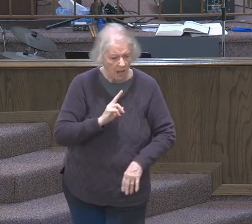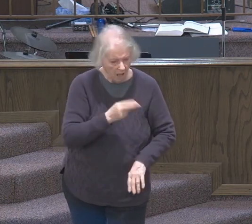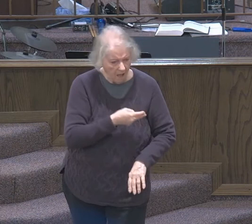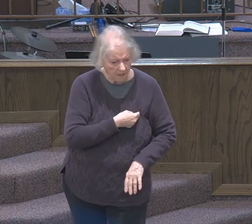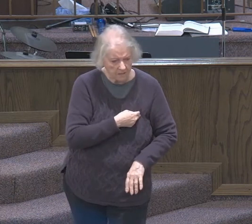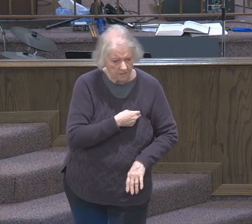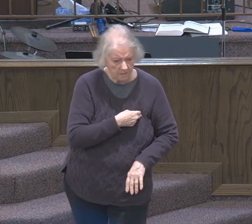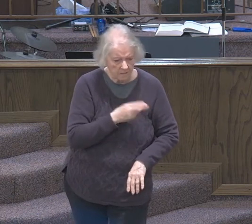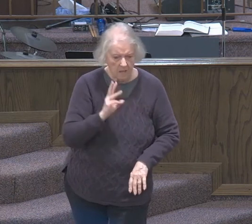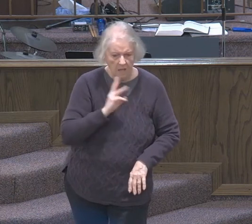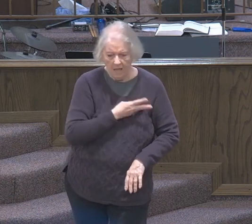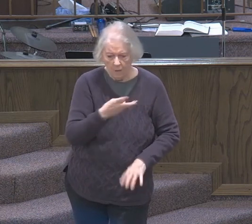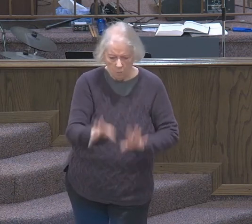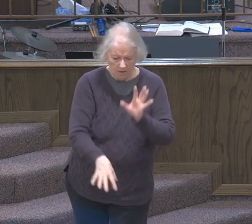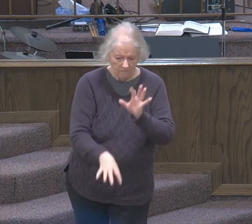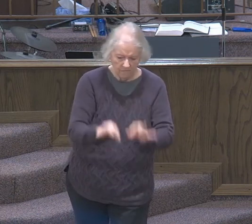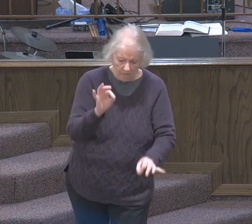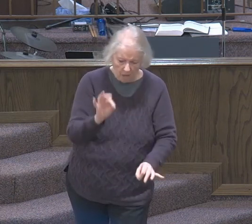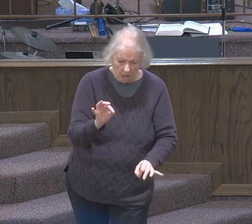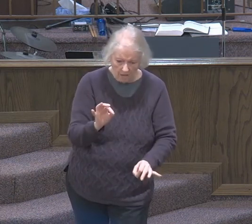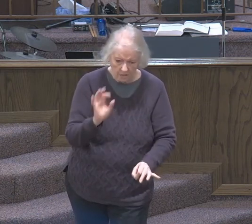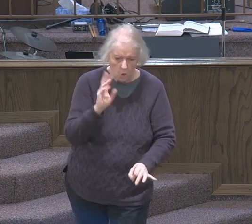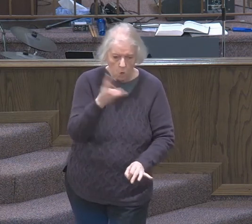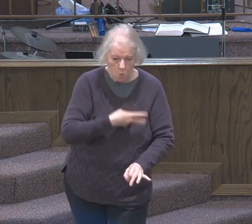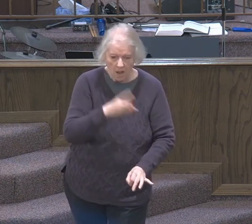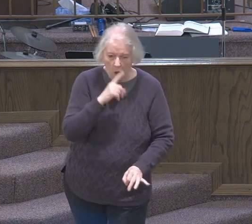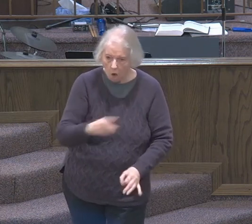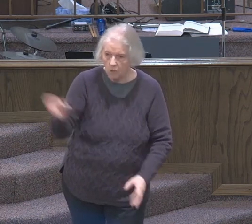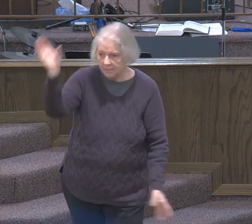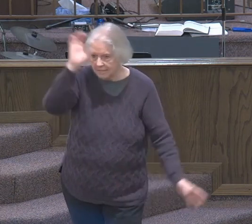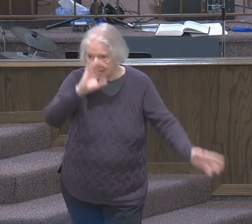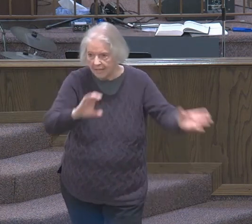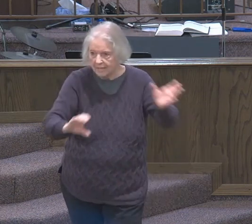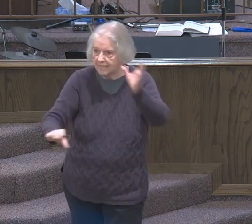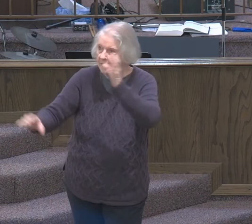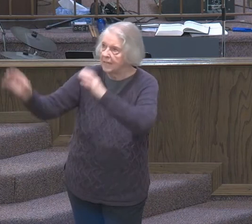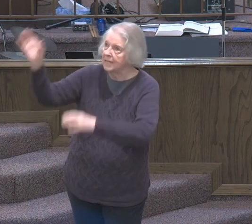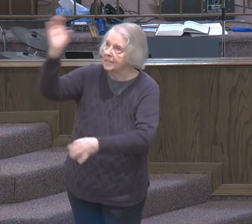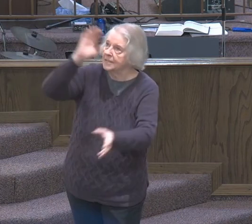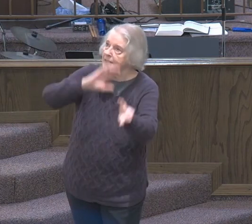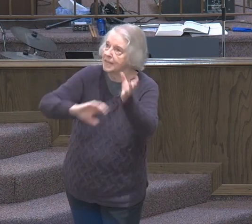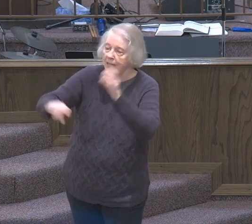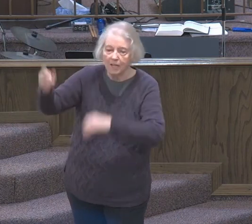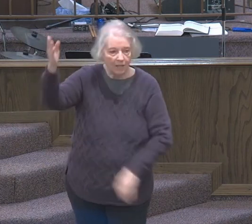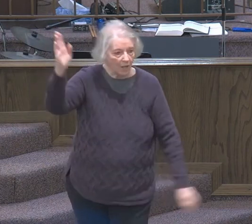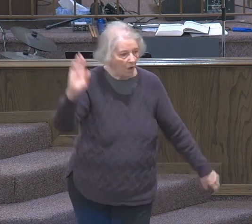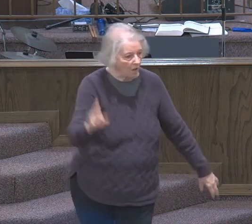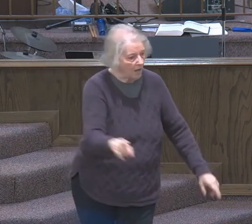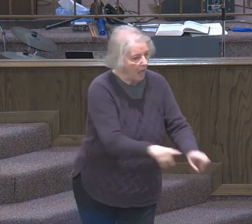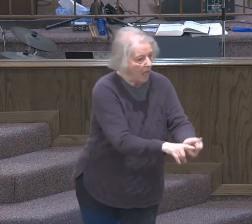doing nothing but seeking the Lord as we're practicing those